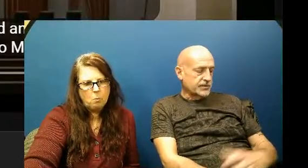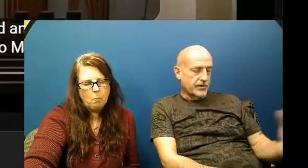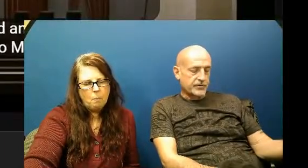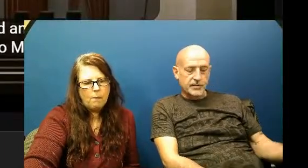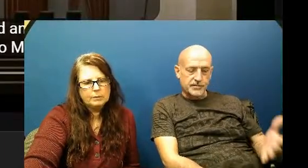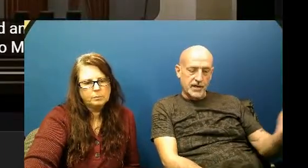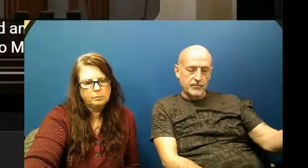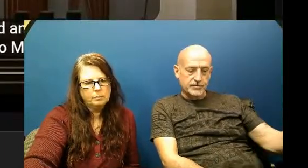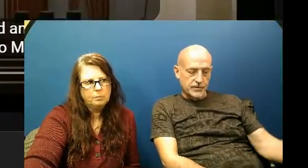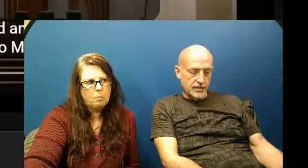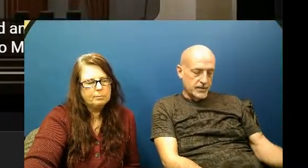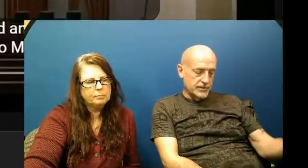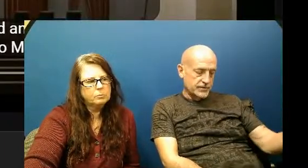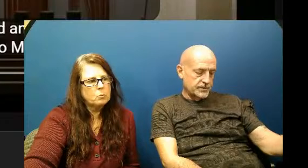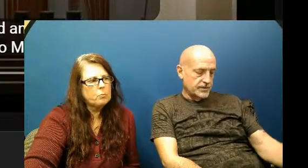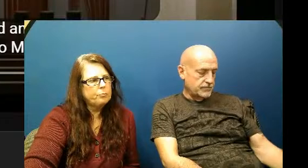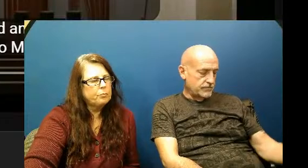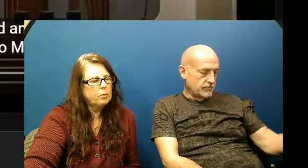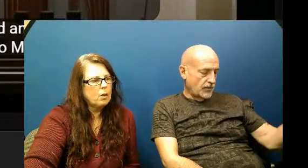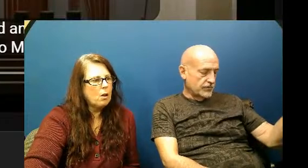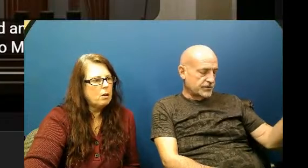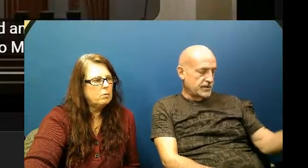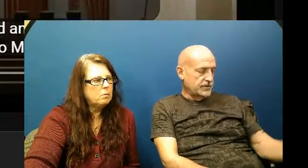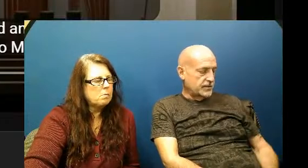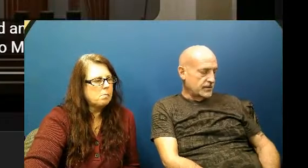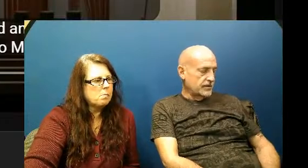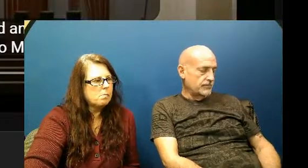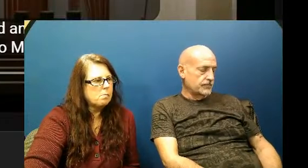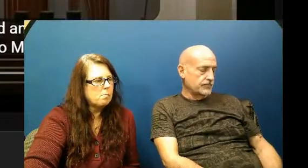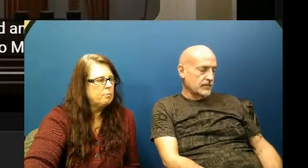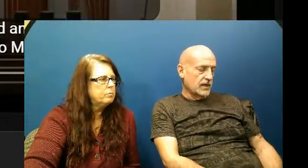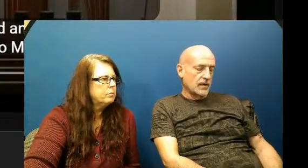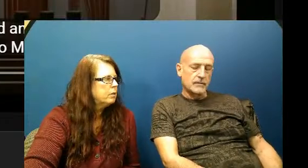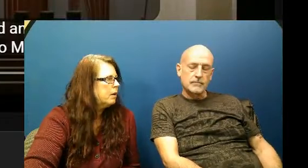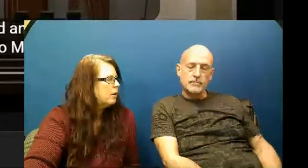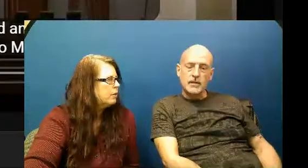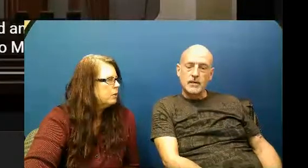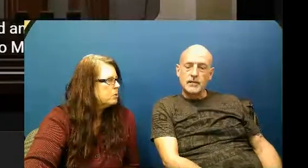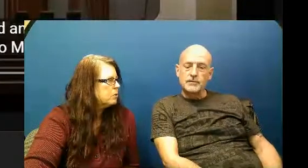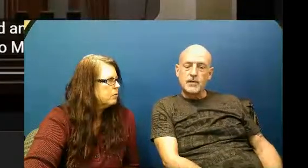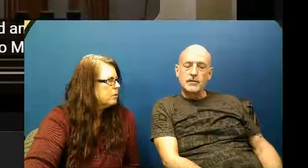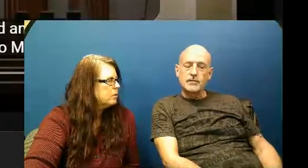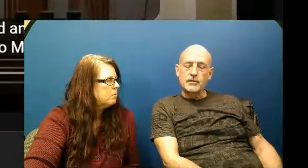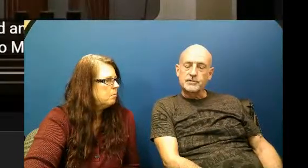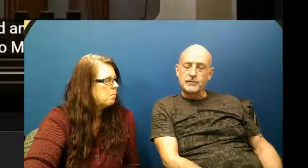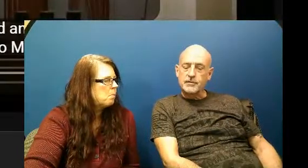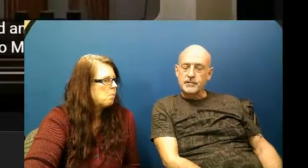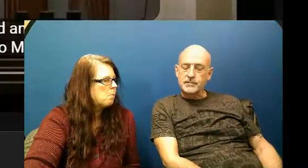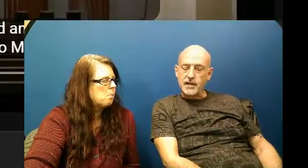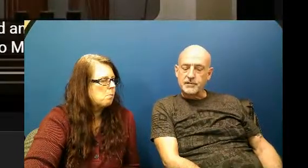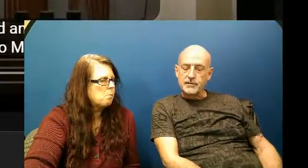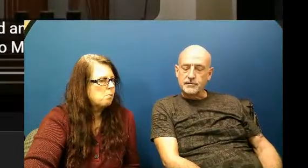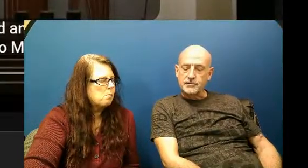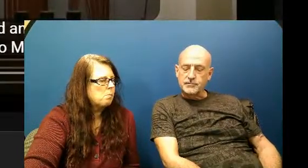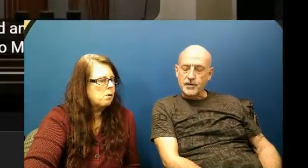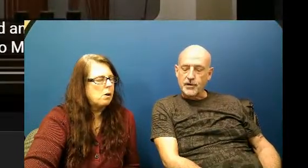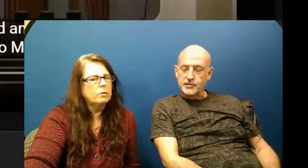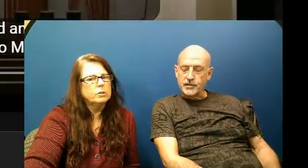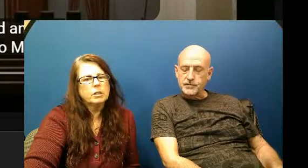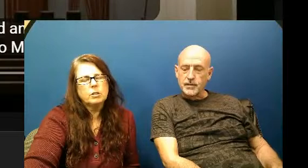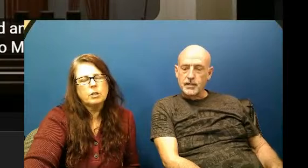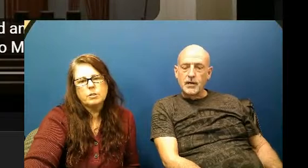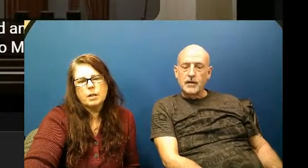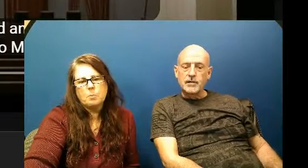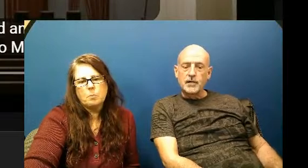what's the Secretary of State? What's the agency she oversees? The Health and Human Services. No. Secretary of State. The